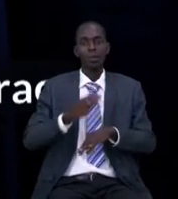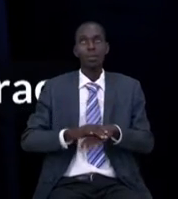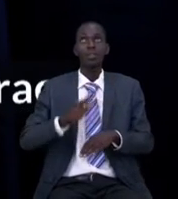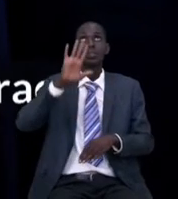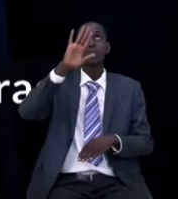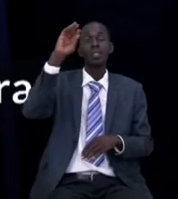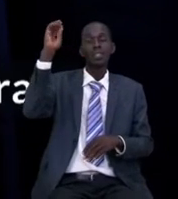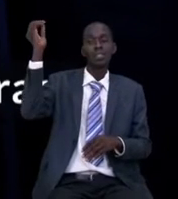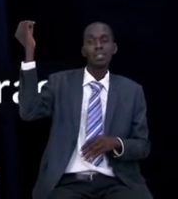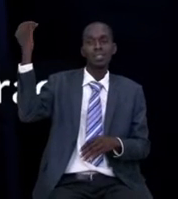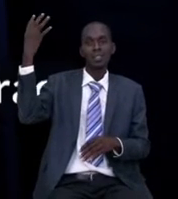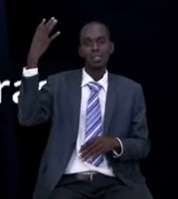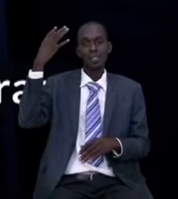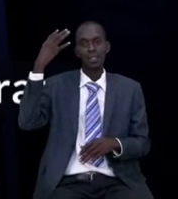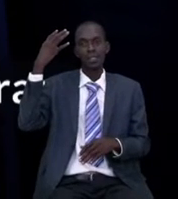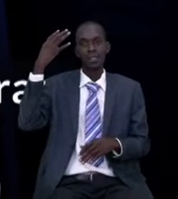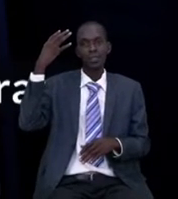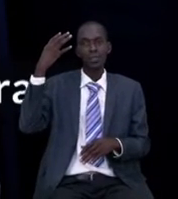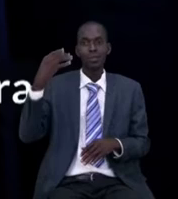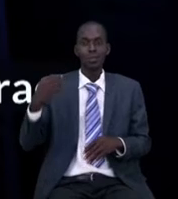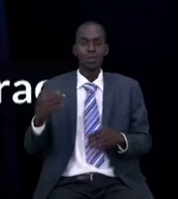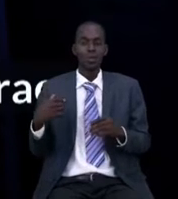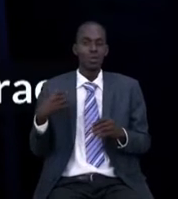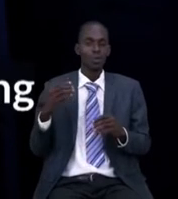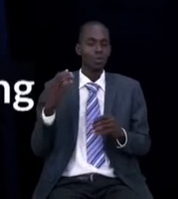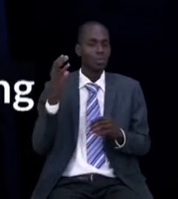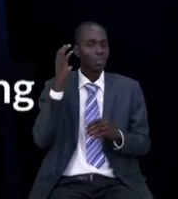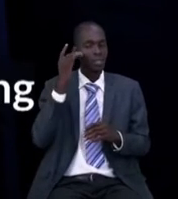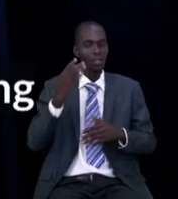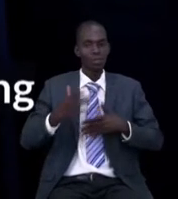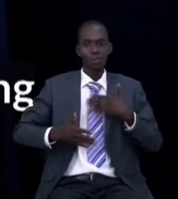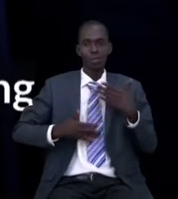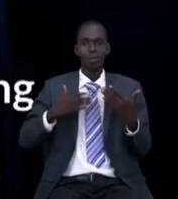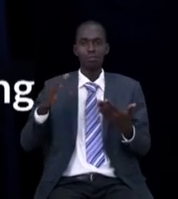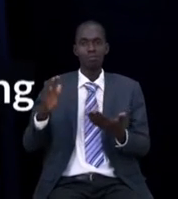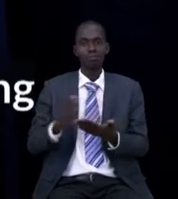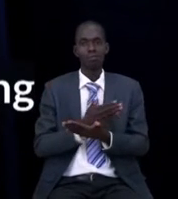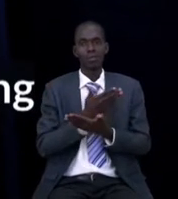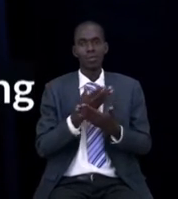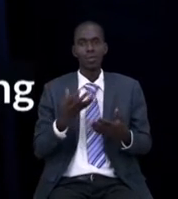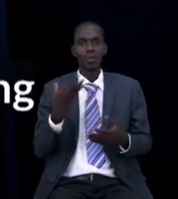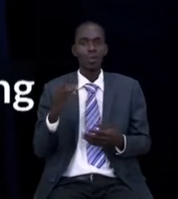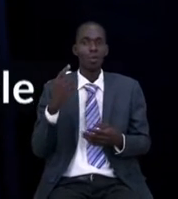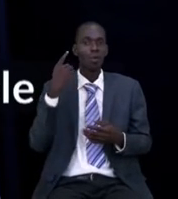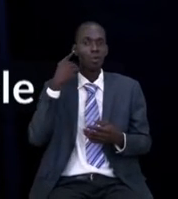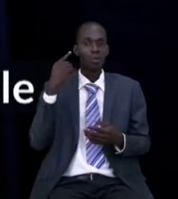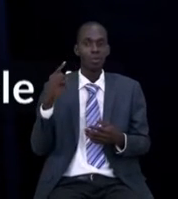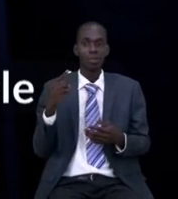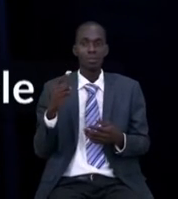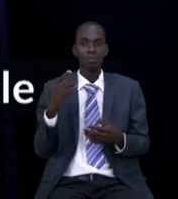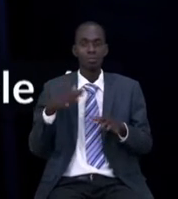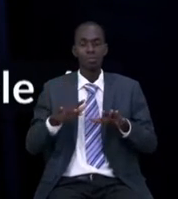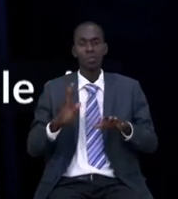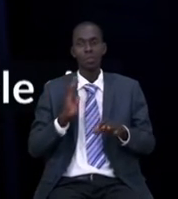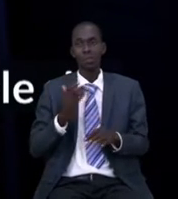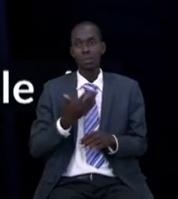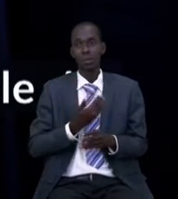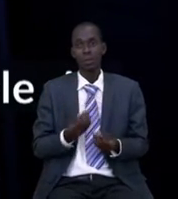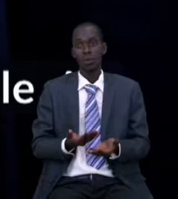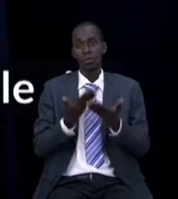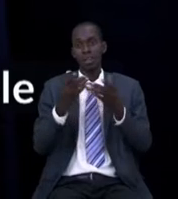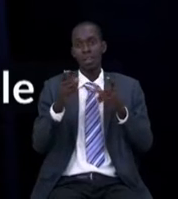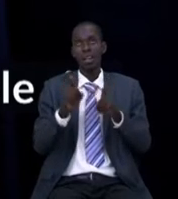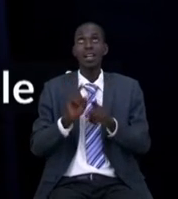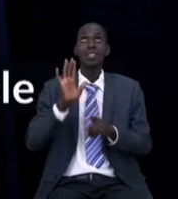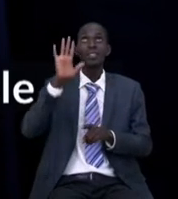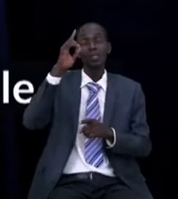grace, hear the joyful sound of our offering, as your saints bow